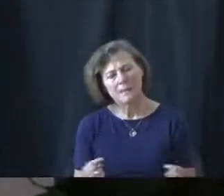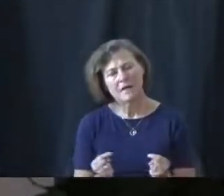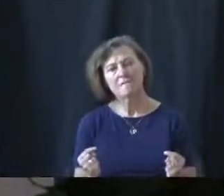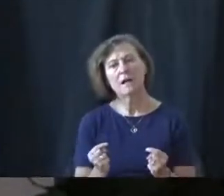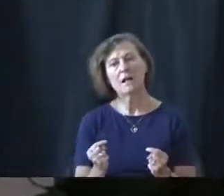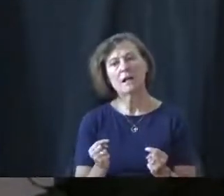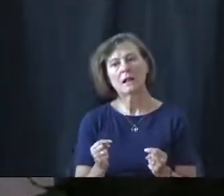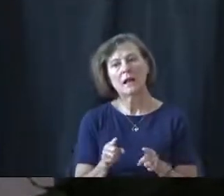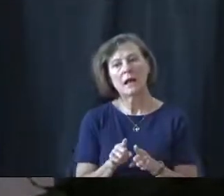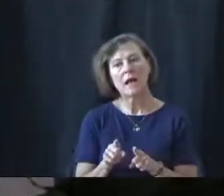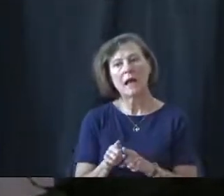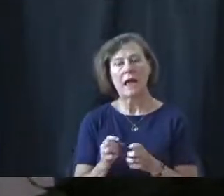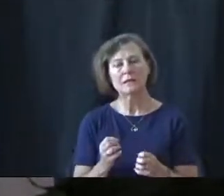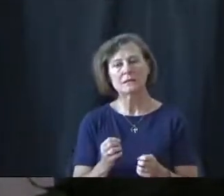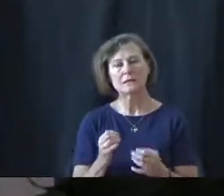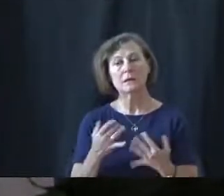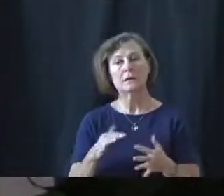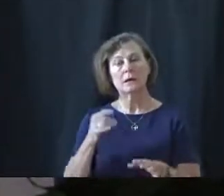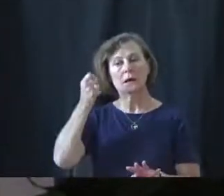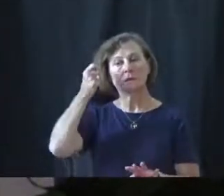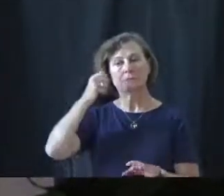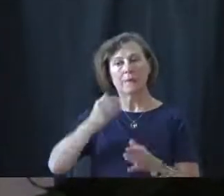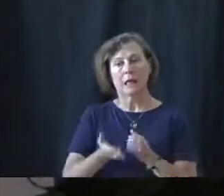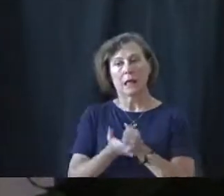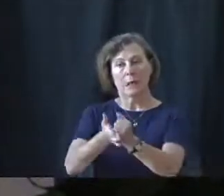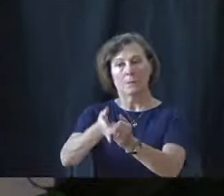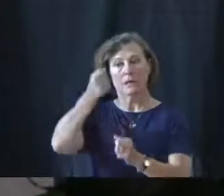is illuminating.